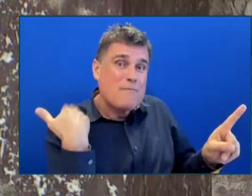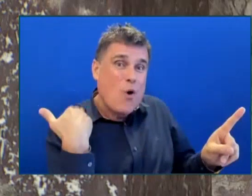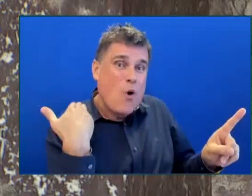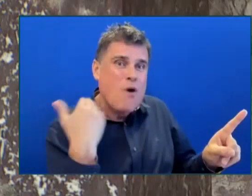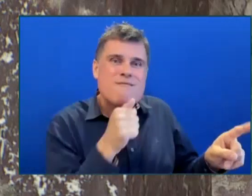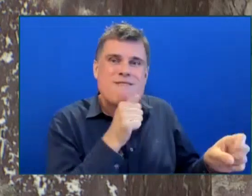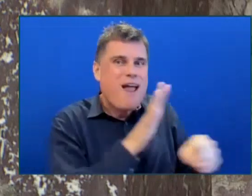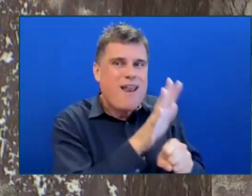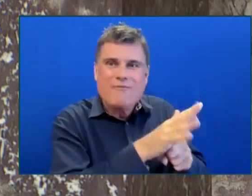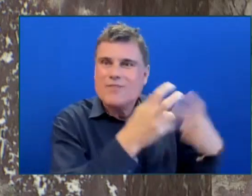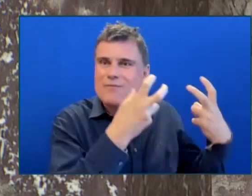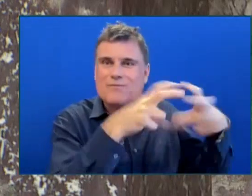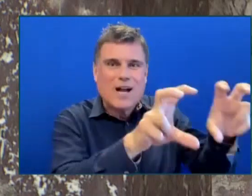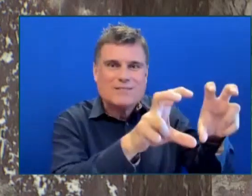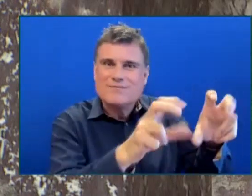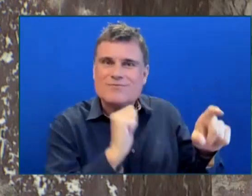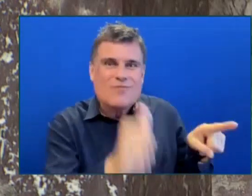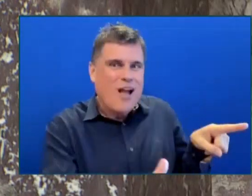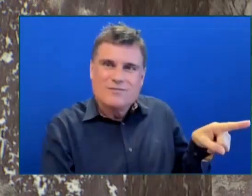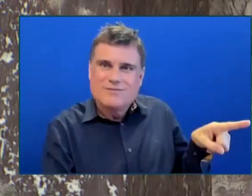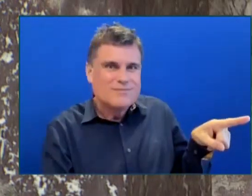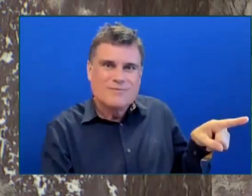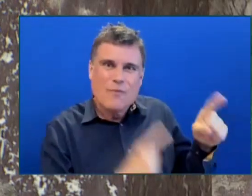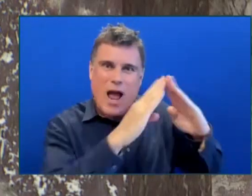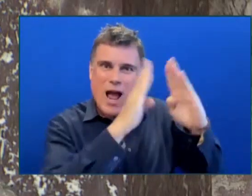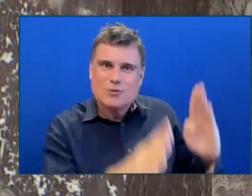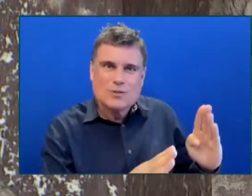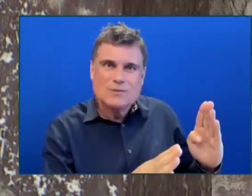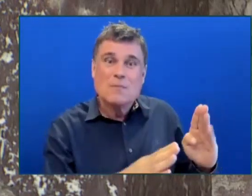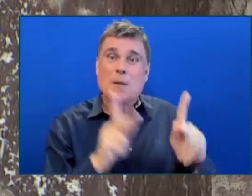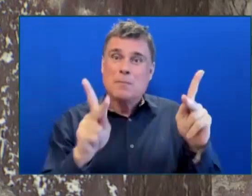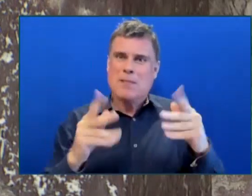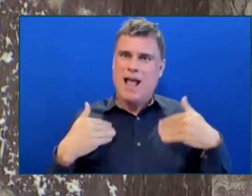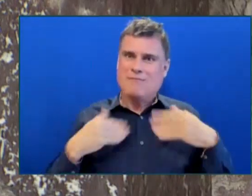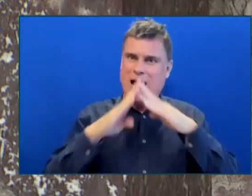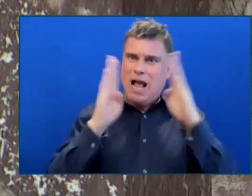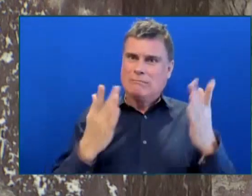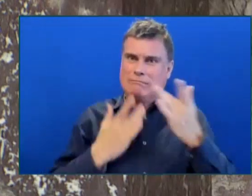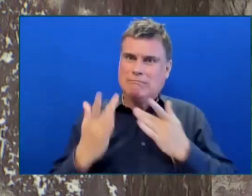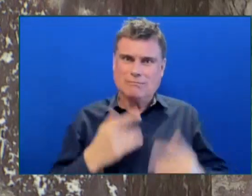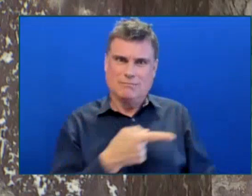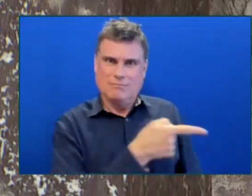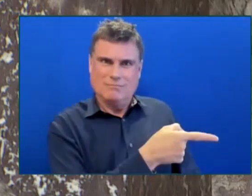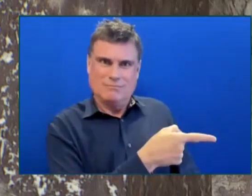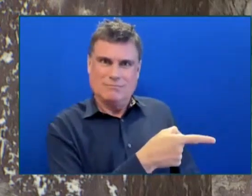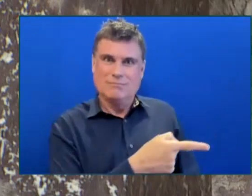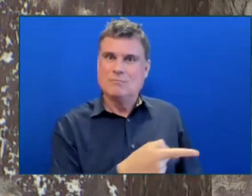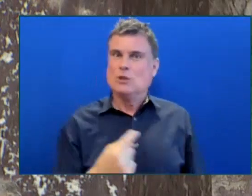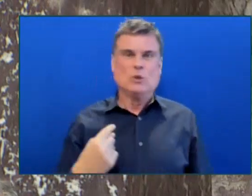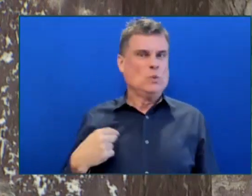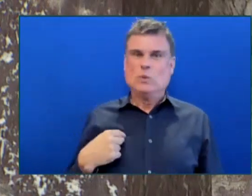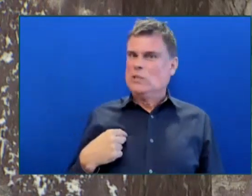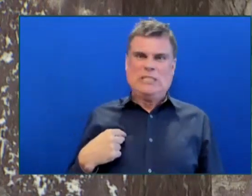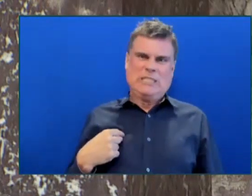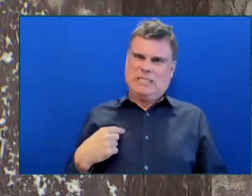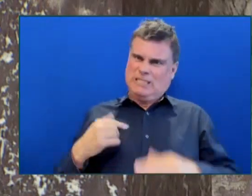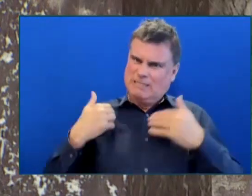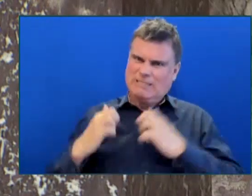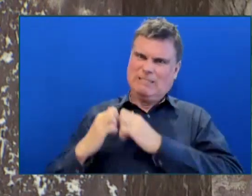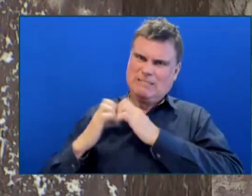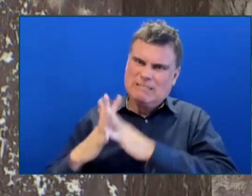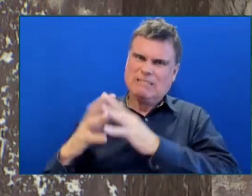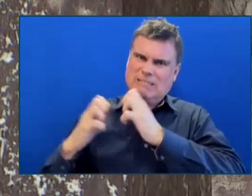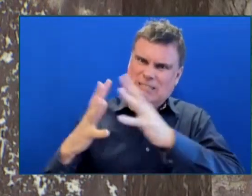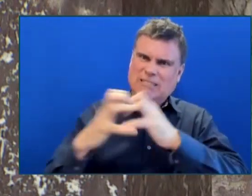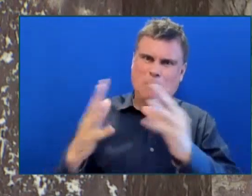just simply won't. Right now, we have more homes under construction than any point in the last 60 years. We know we're going to need to continue to see